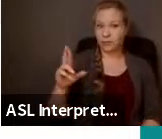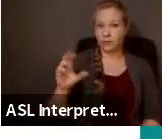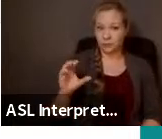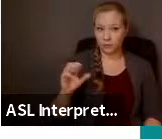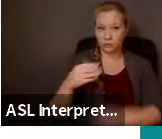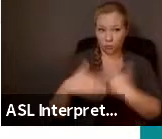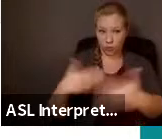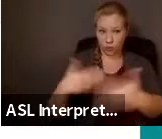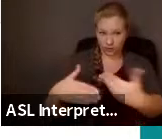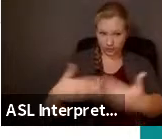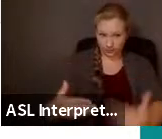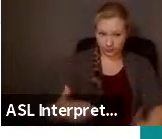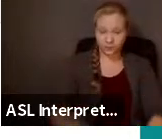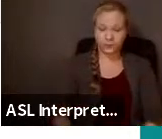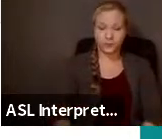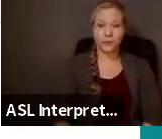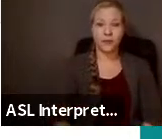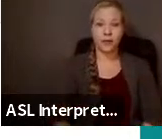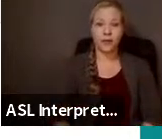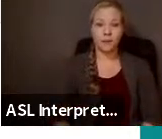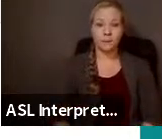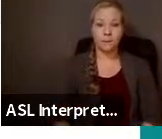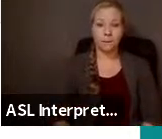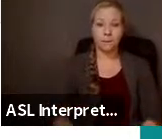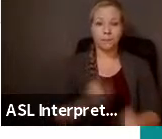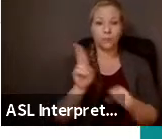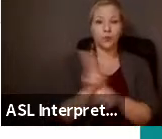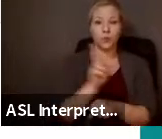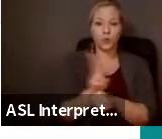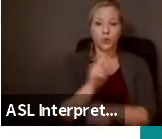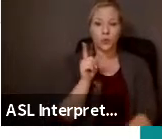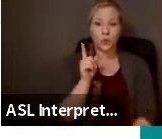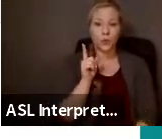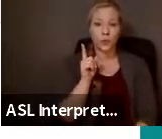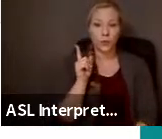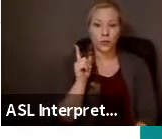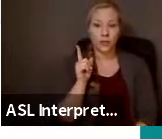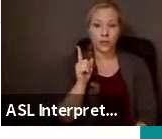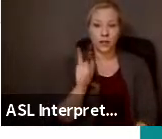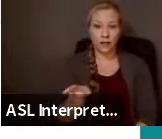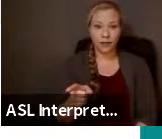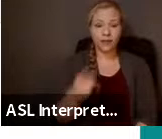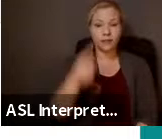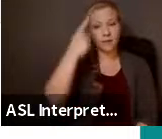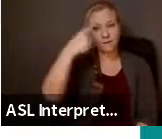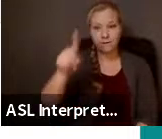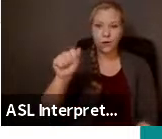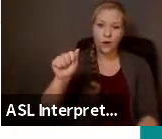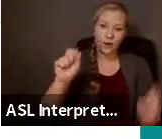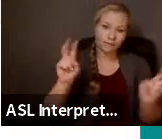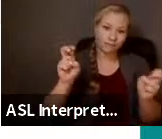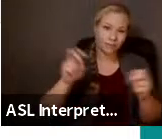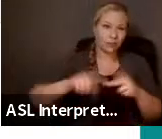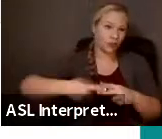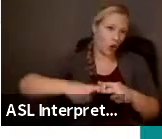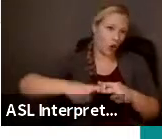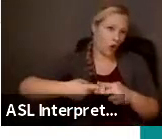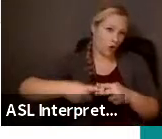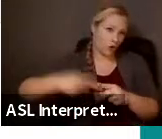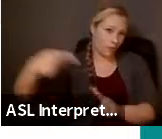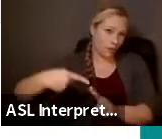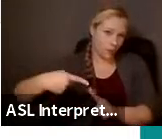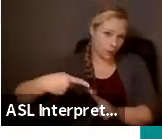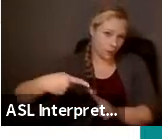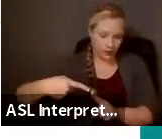and so we're sort of using this as a starting point in some ways for this particular